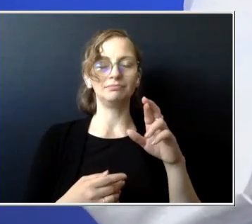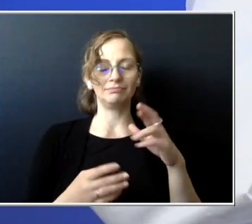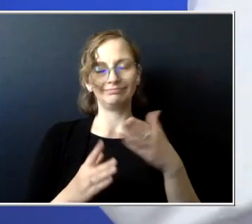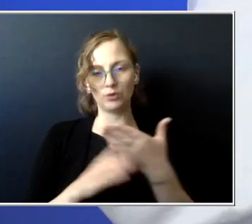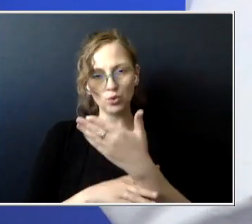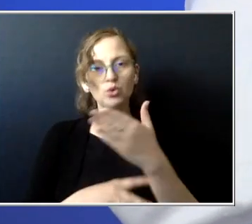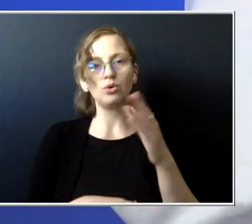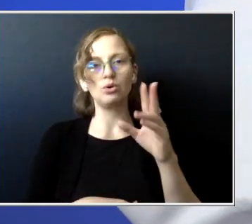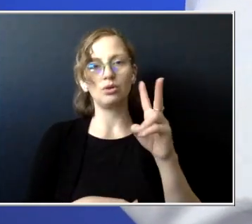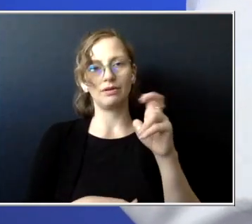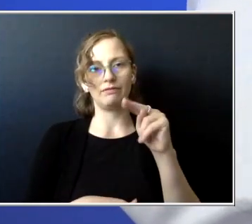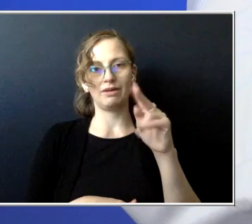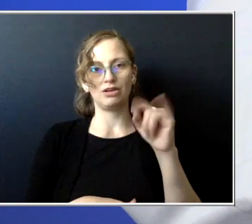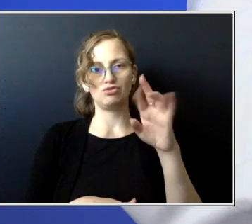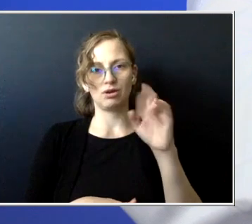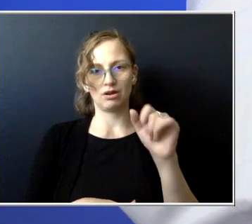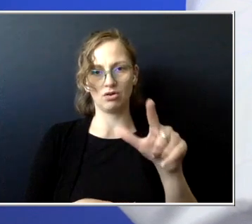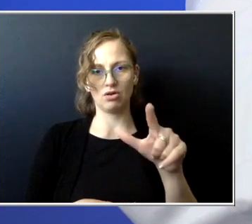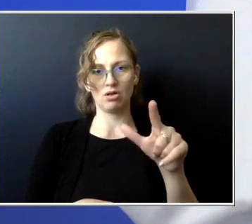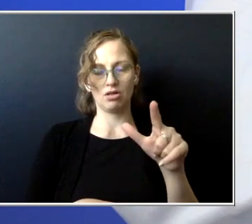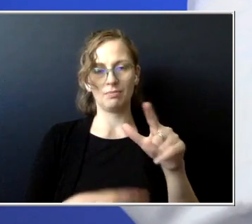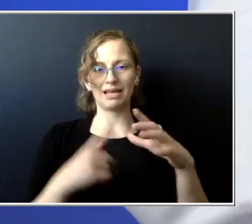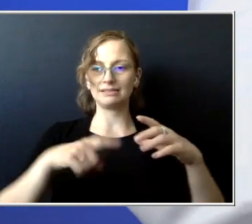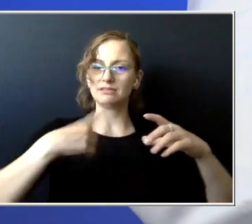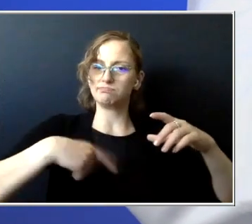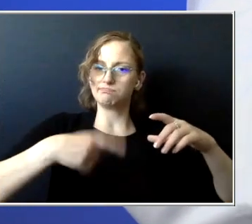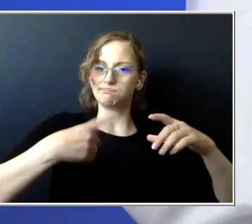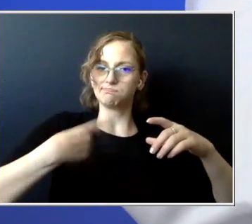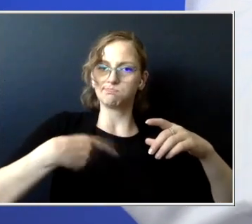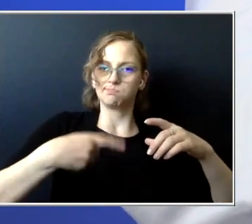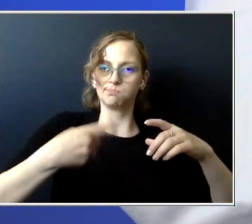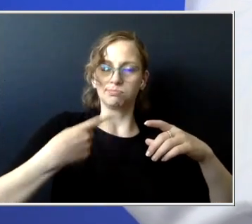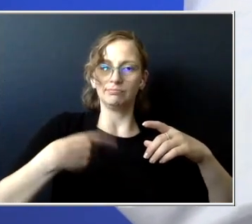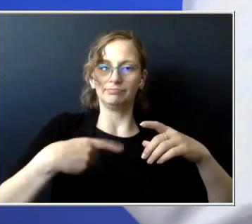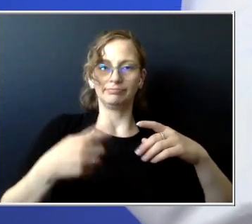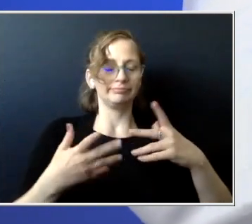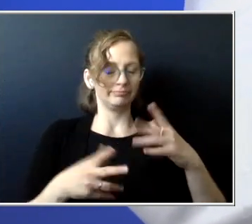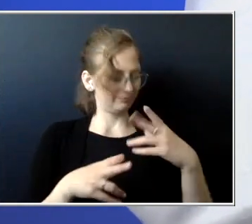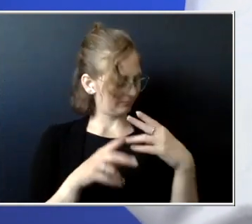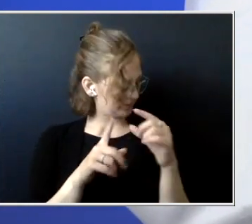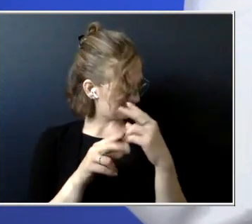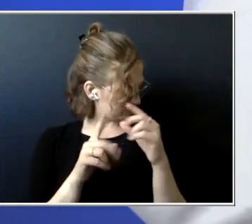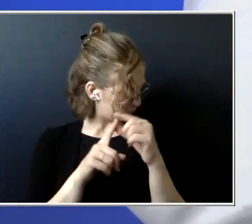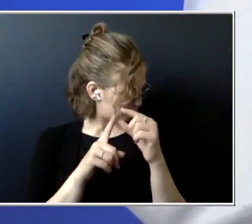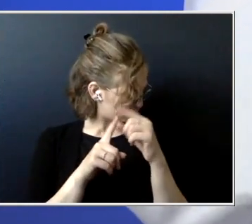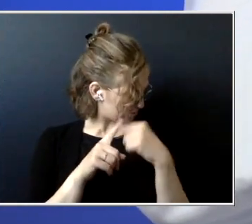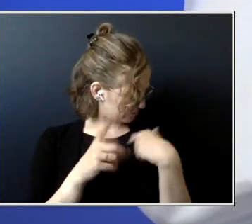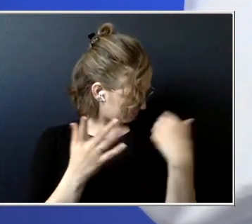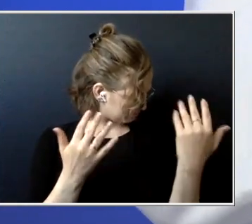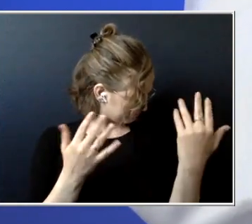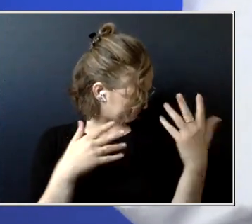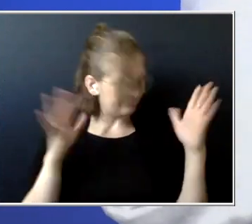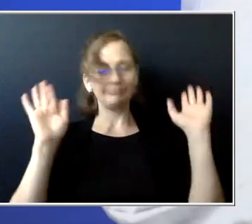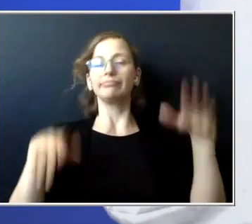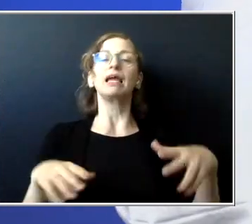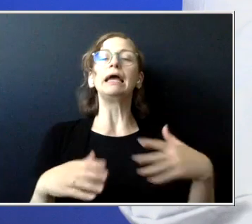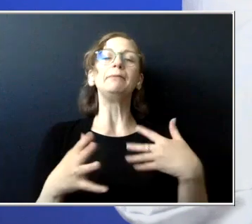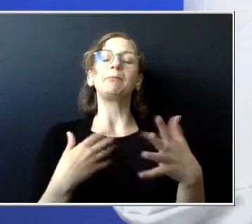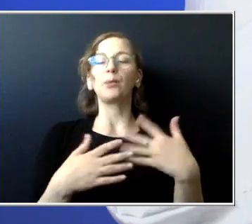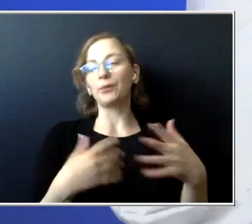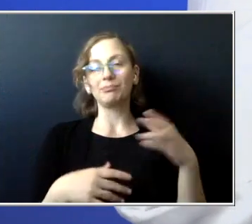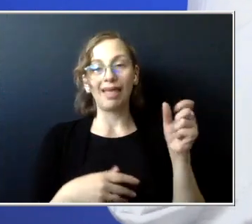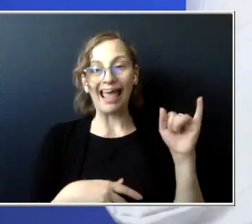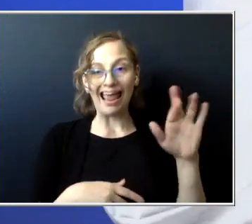what's it called, the effect. Anyways, I can't remember what that term is, but basically there's air that gets entrained into the ventricle, or